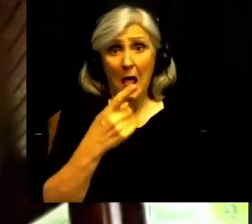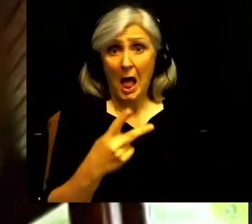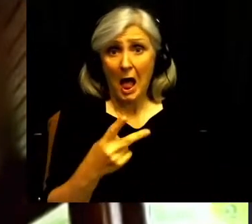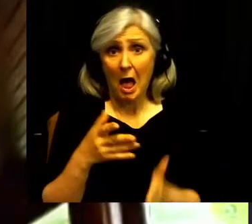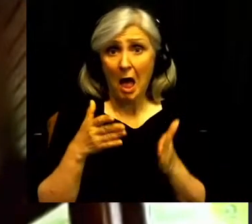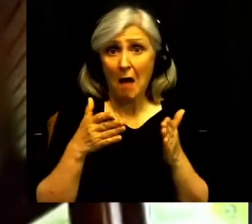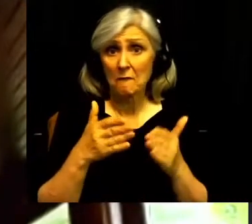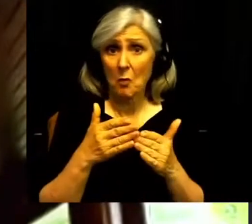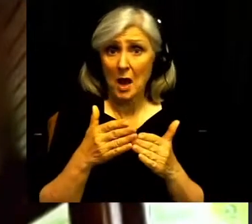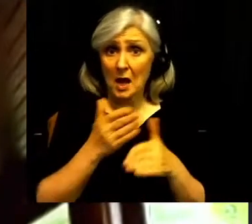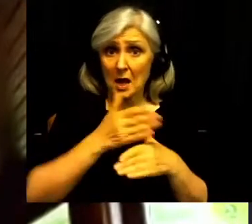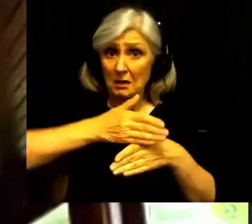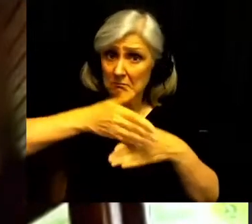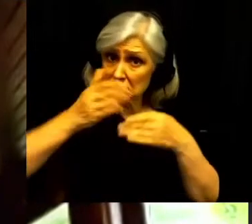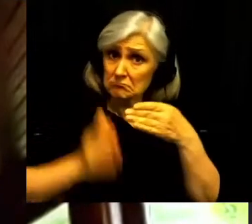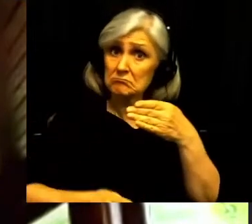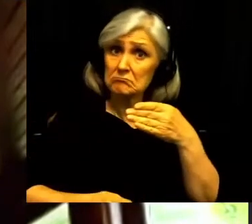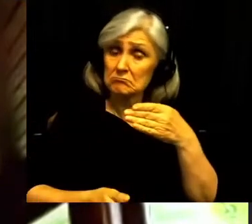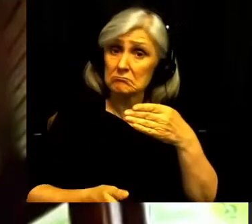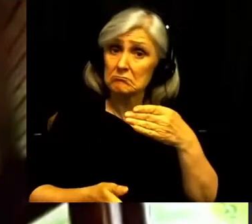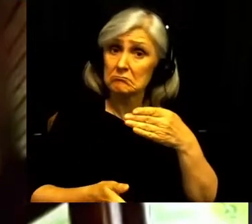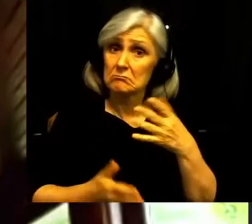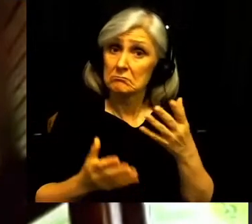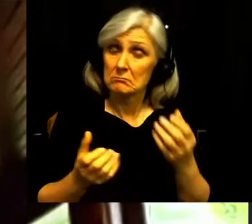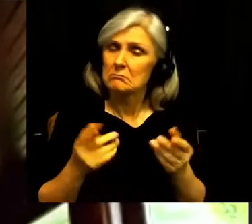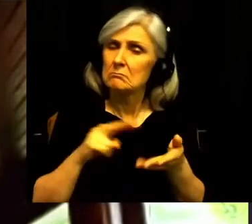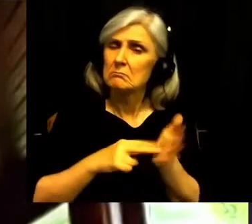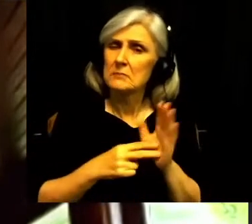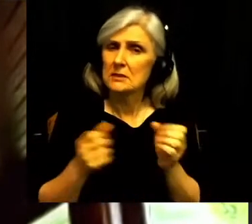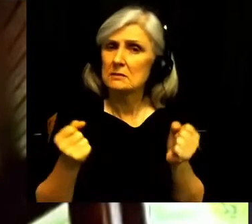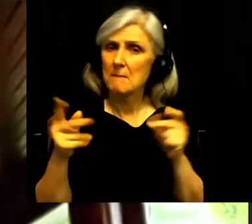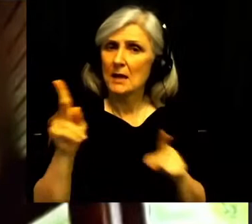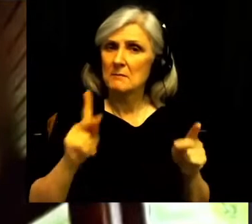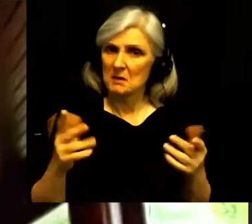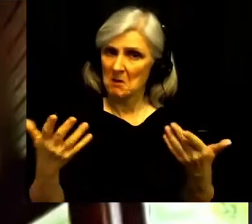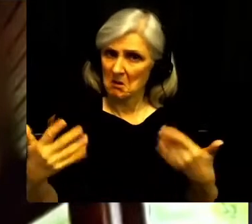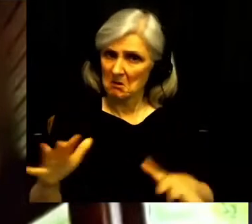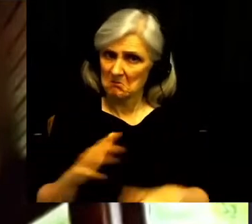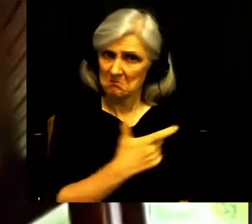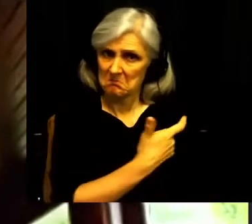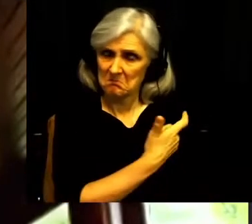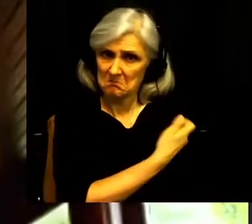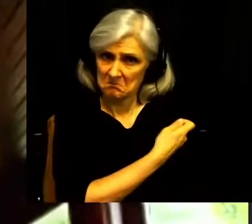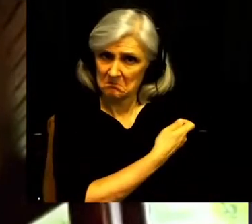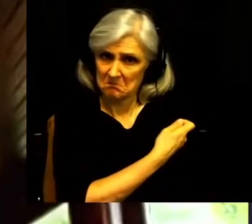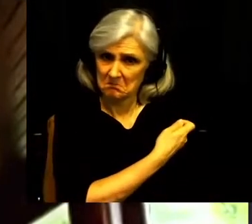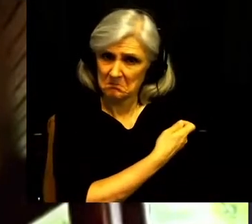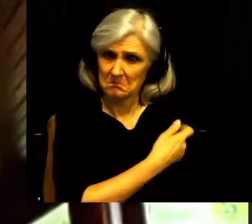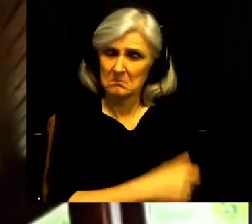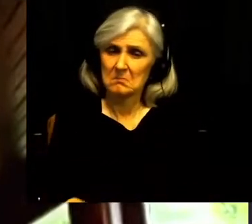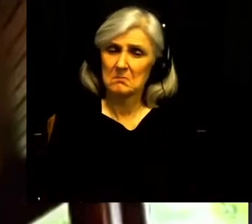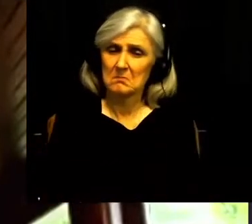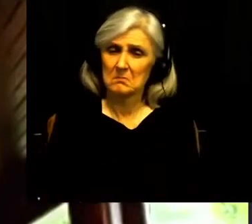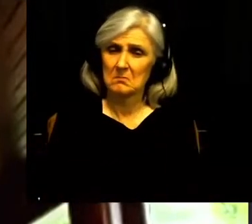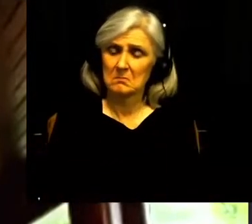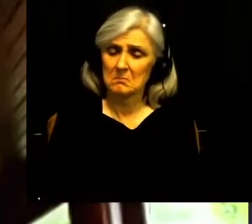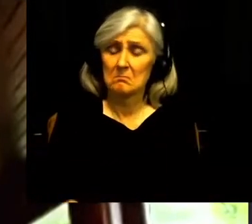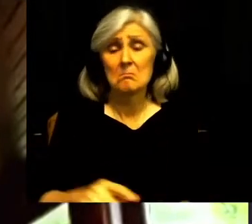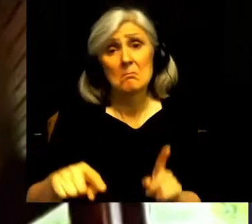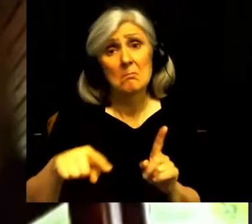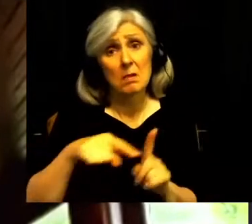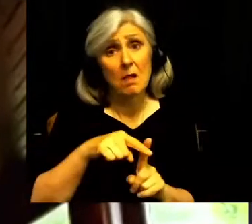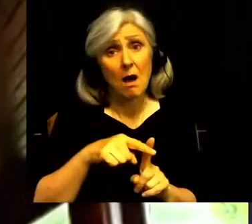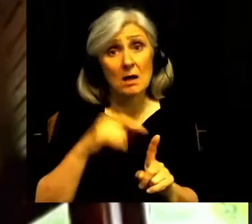the population high levels of vaccinated, and our cases that are at a level they were a little bit lower than this